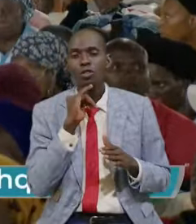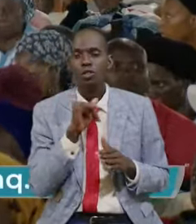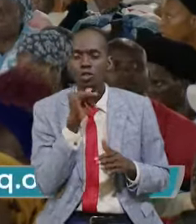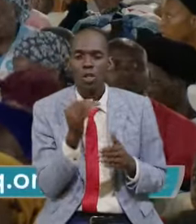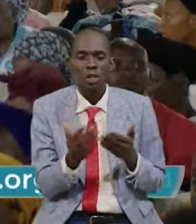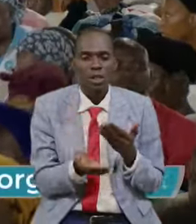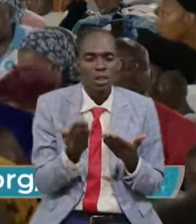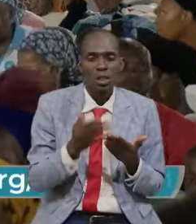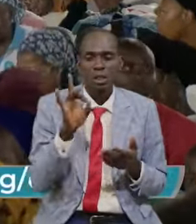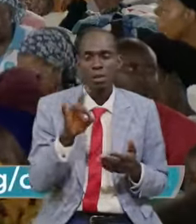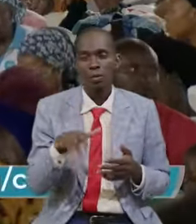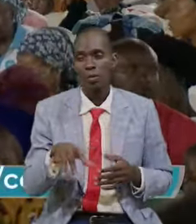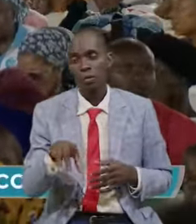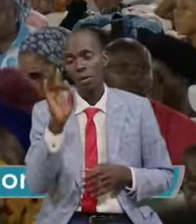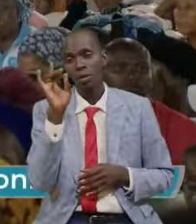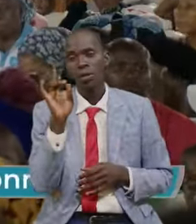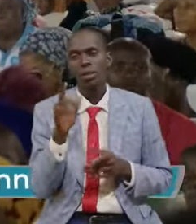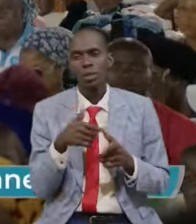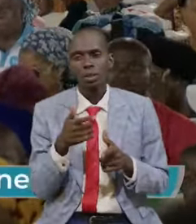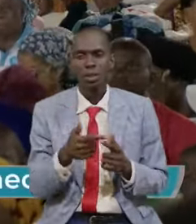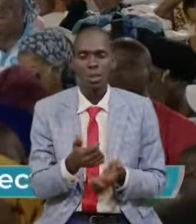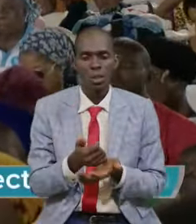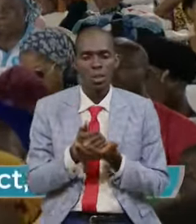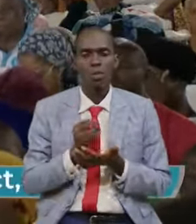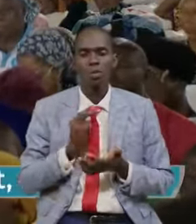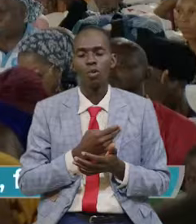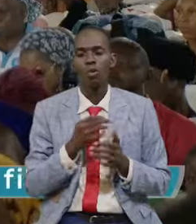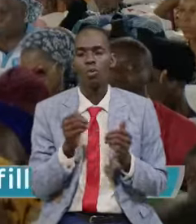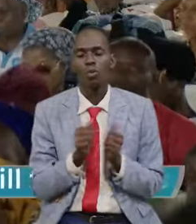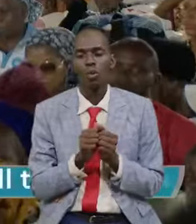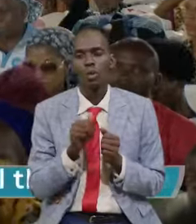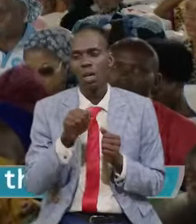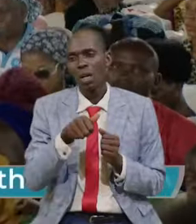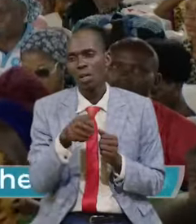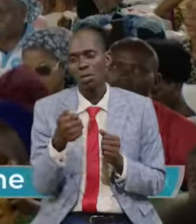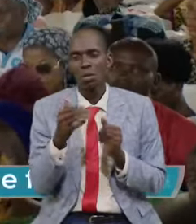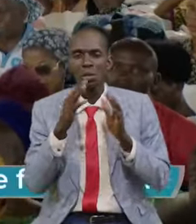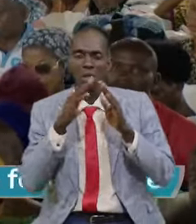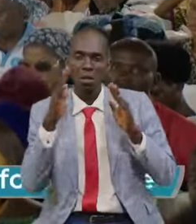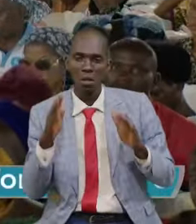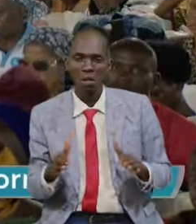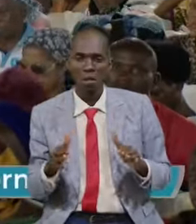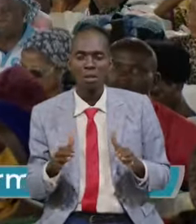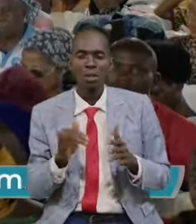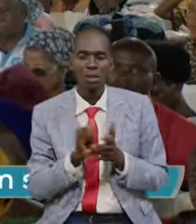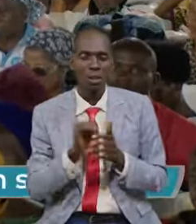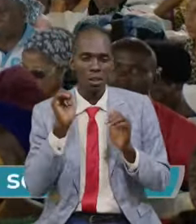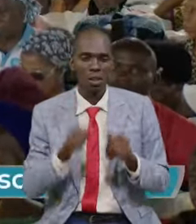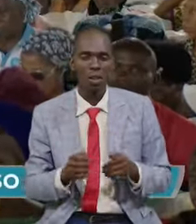then give us an address through which we can read either the place where you walk,